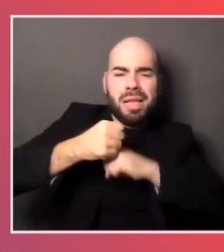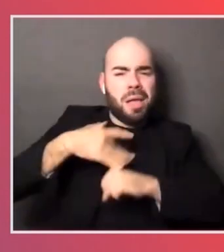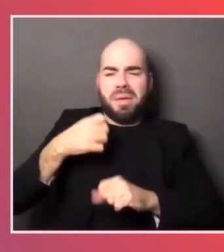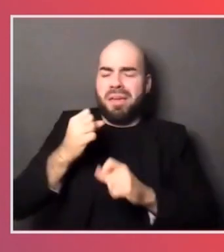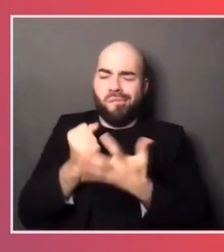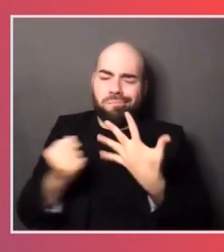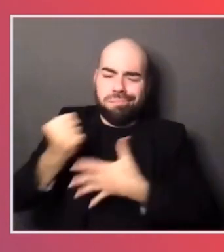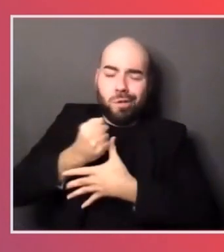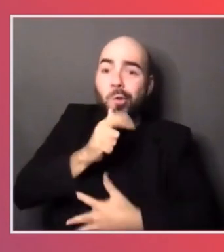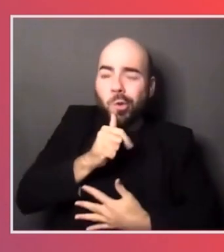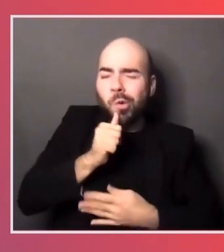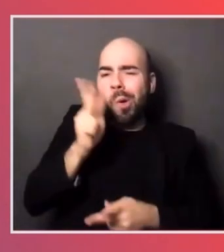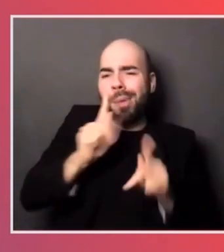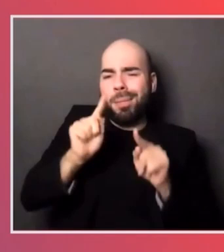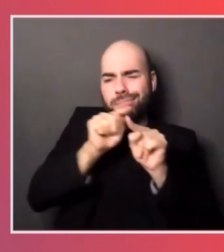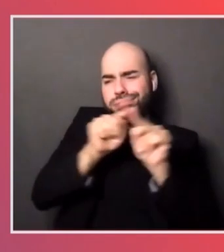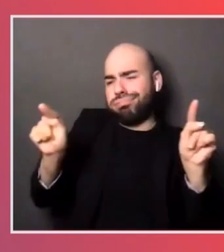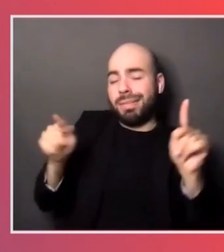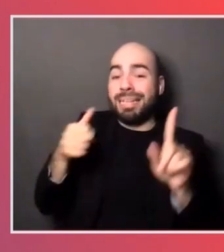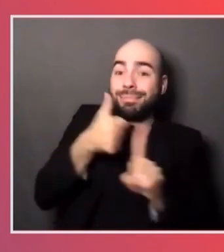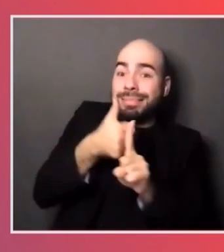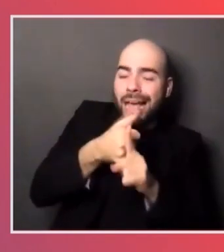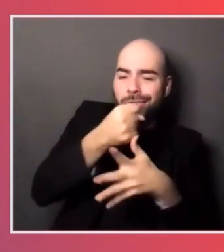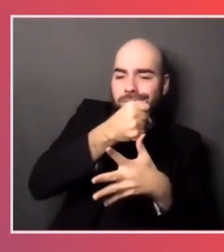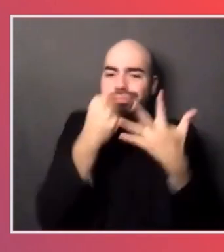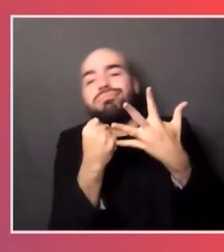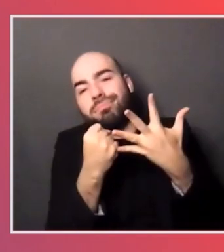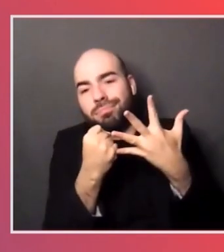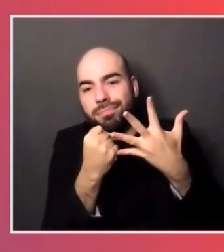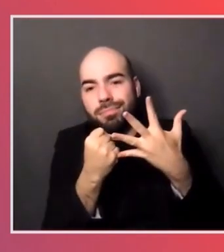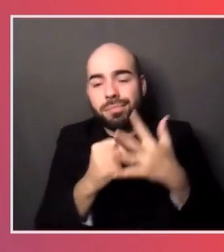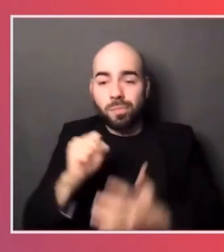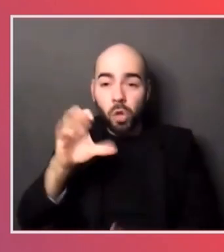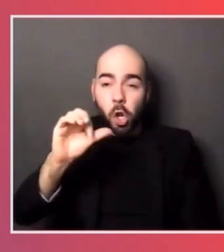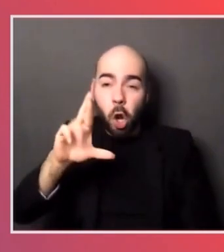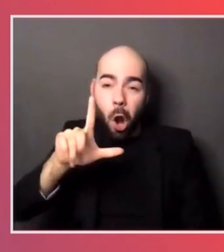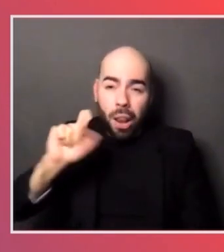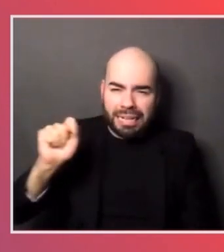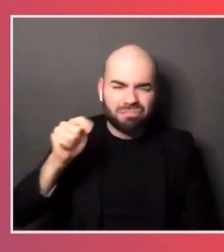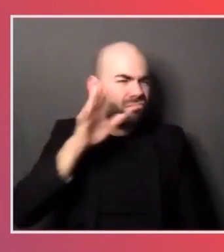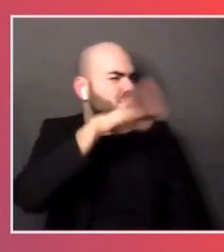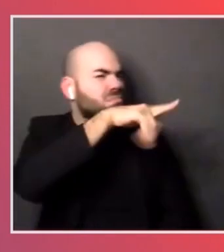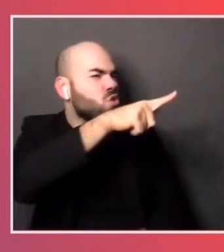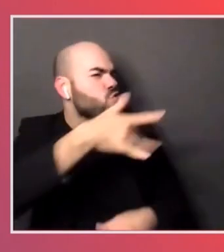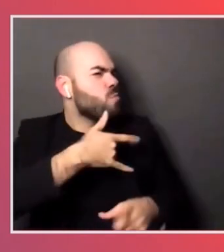But you've always been politically active. You were politically active before you took the role. So.